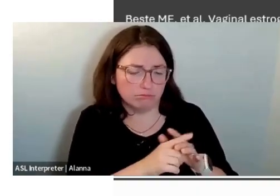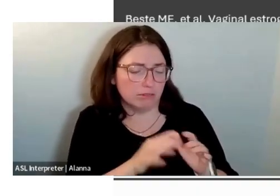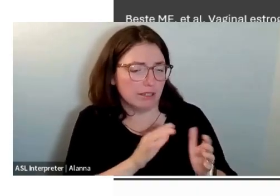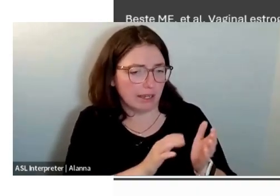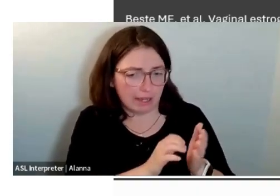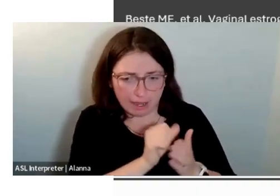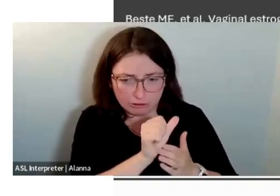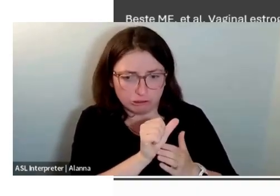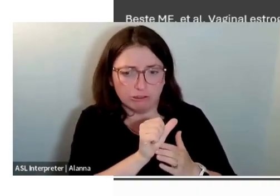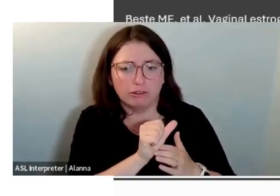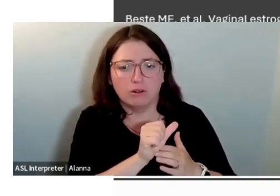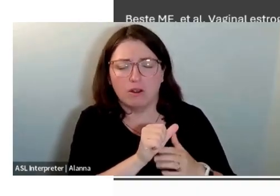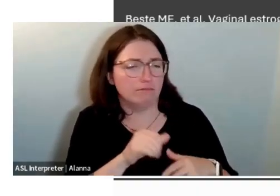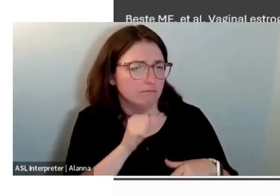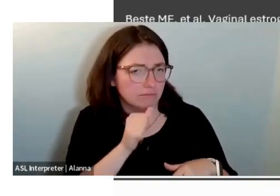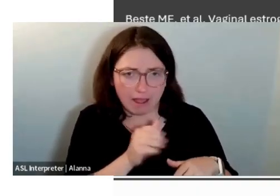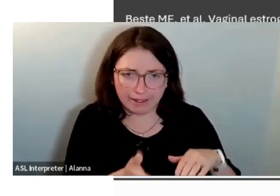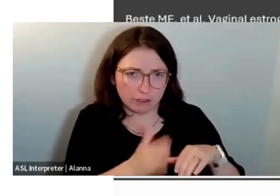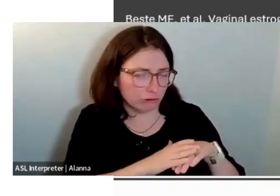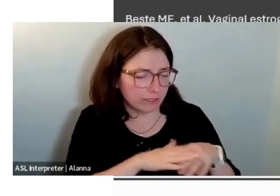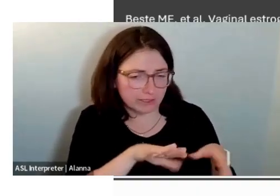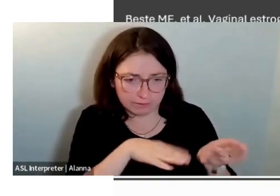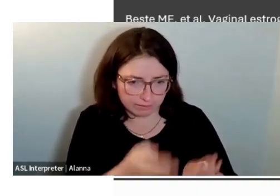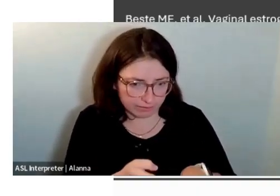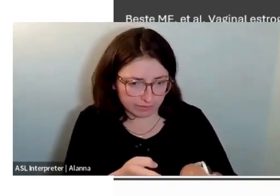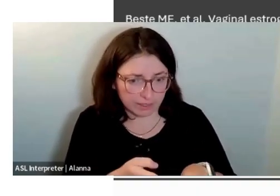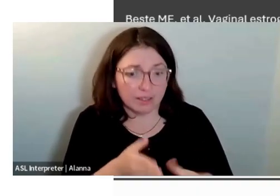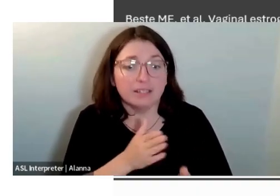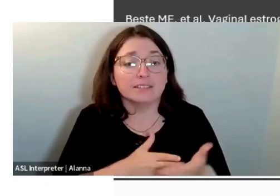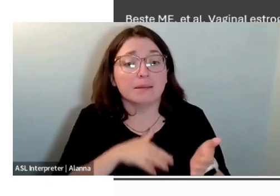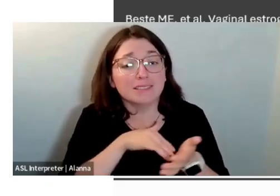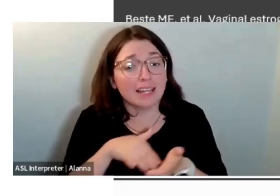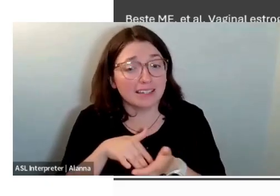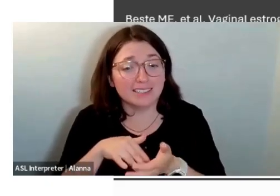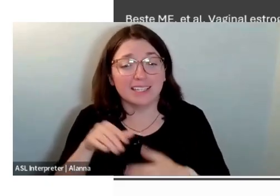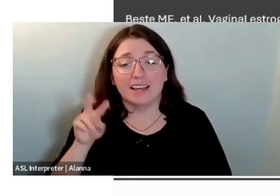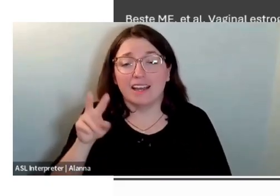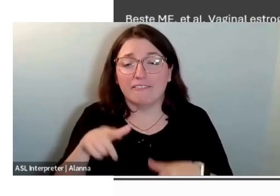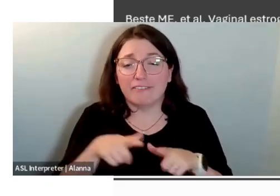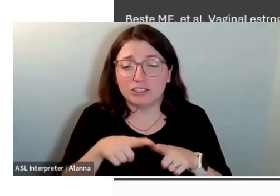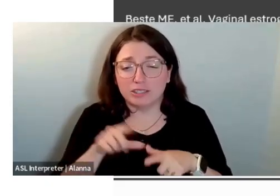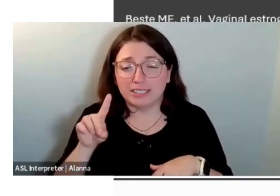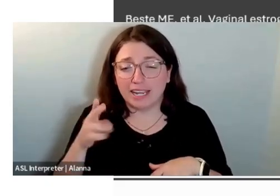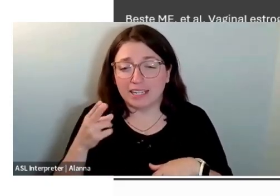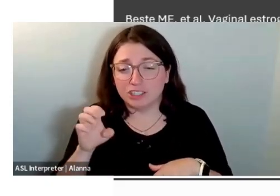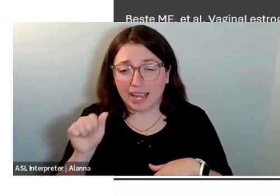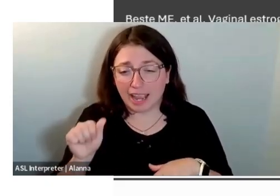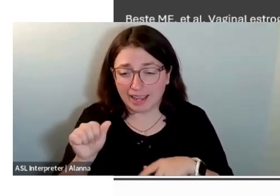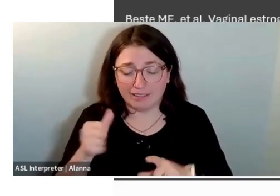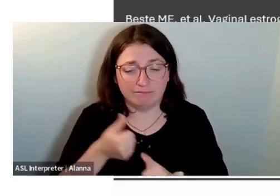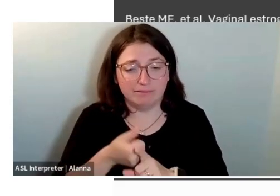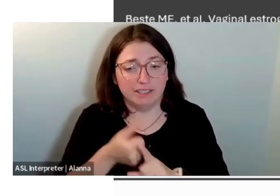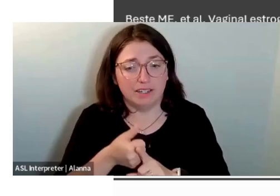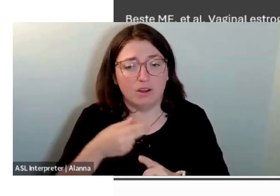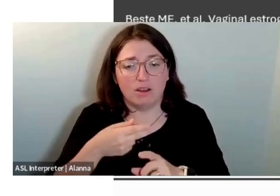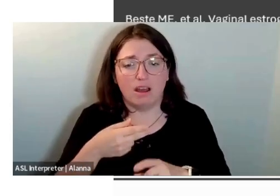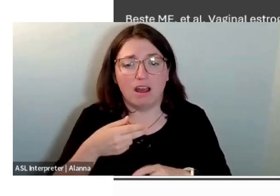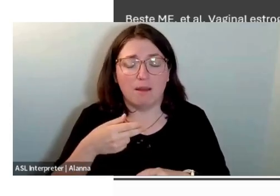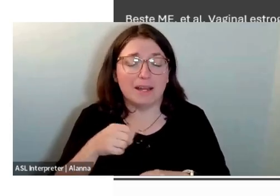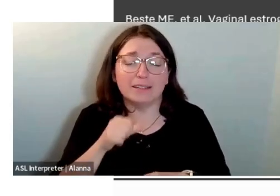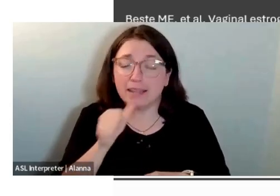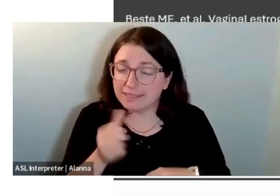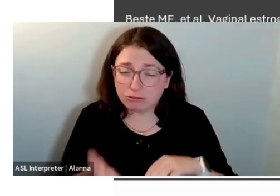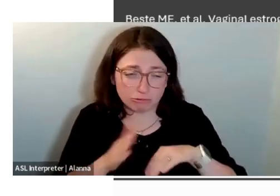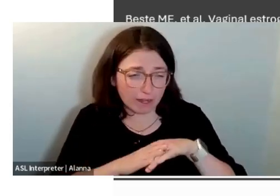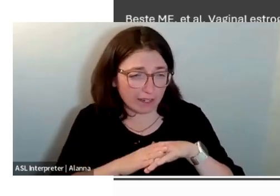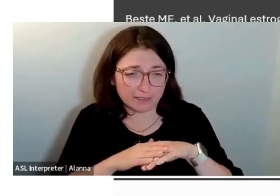studies that suggest that vaginal DHEA, also called prasterone, doesn't raise systemic estrogen